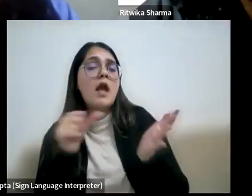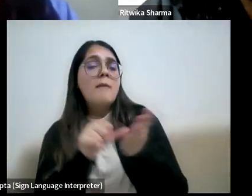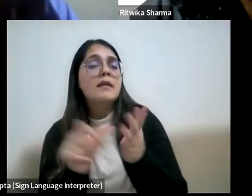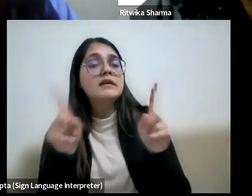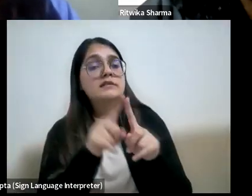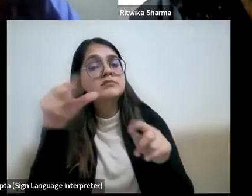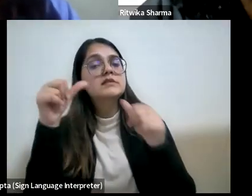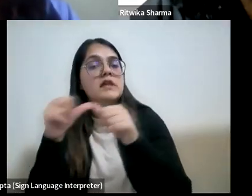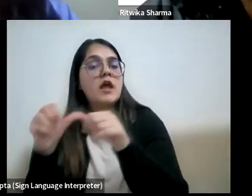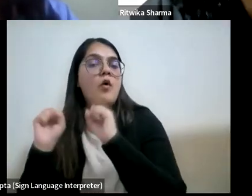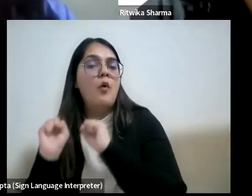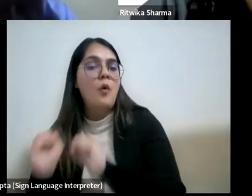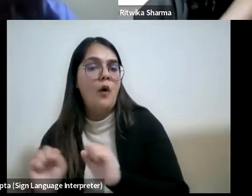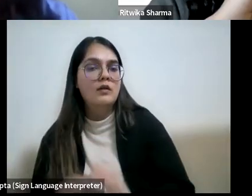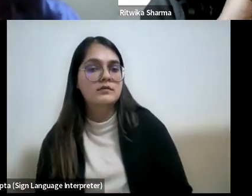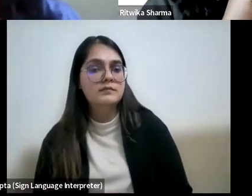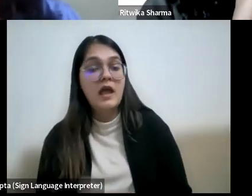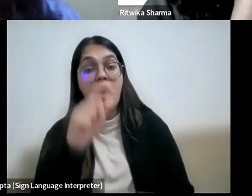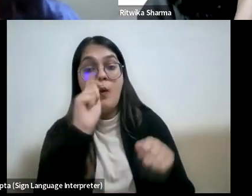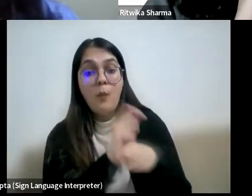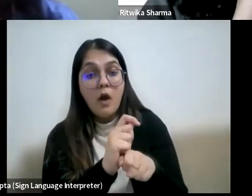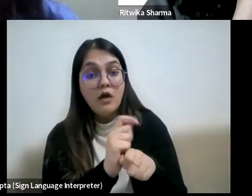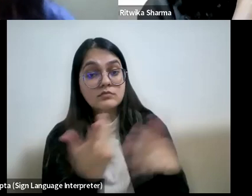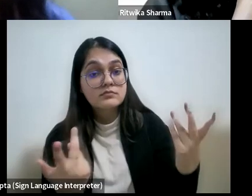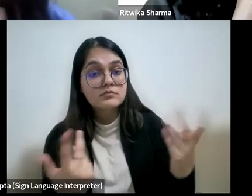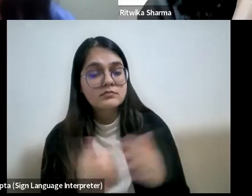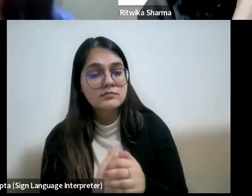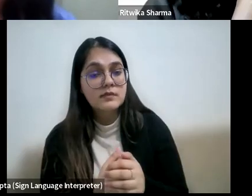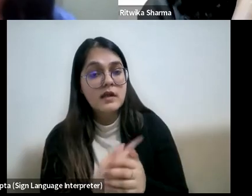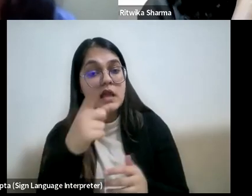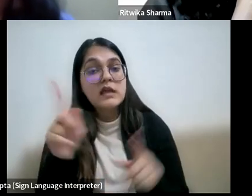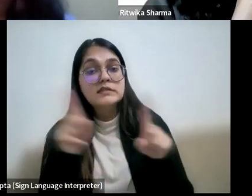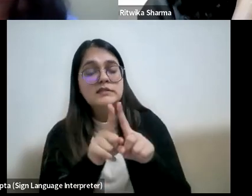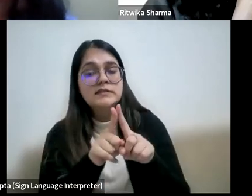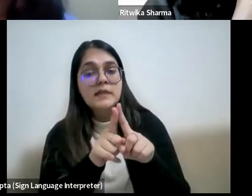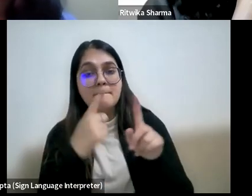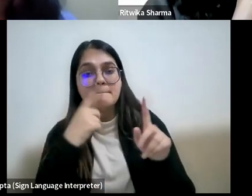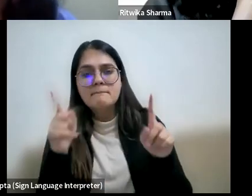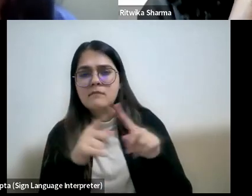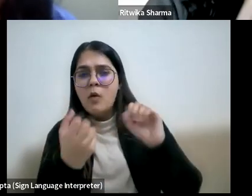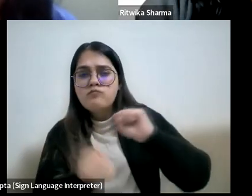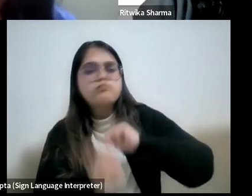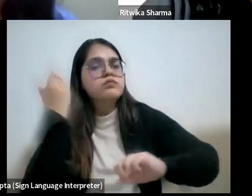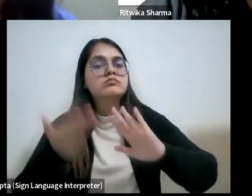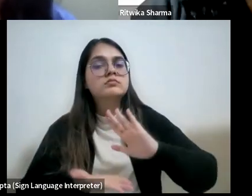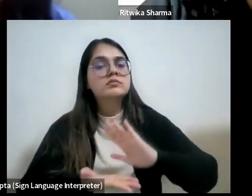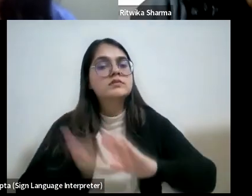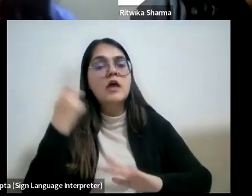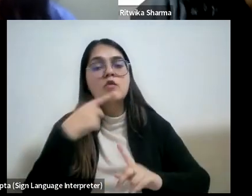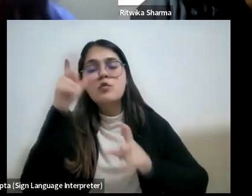CAA, because it works as the emboldenment of